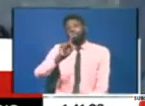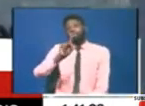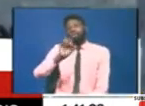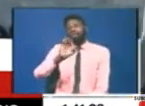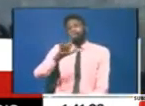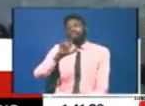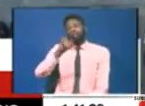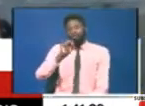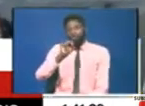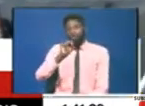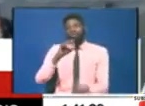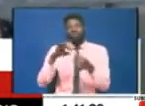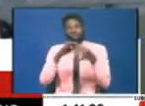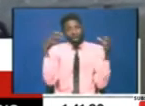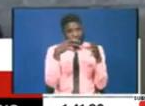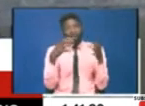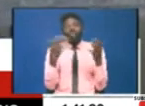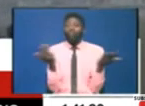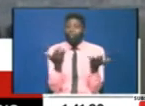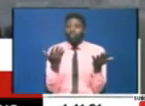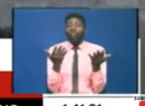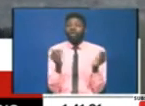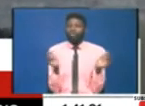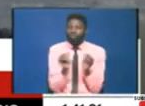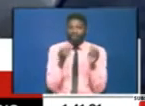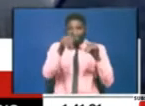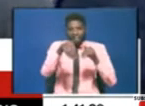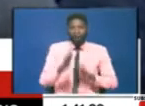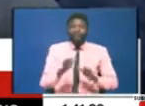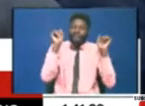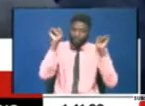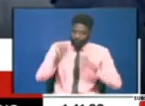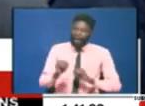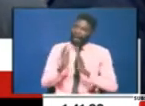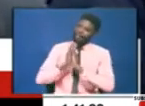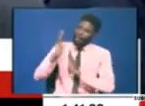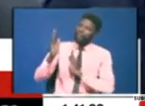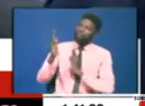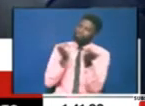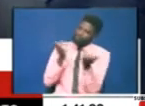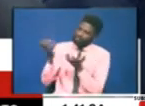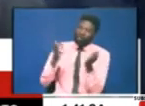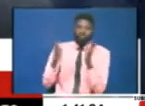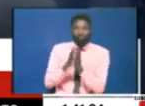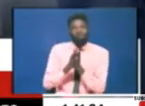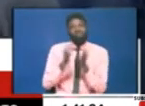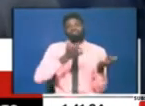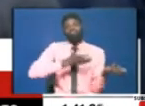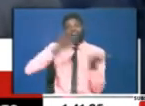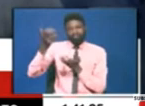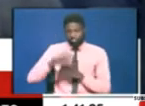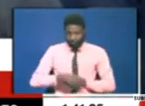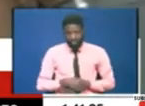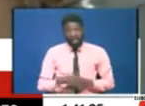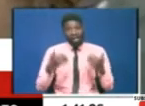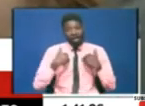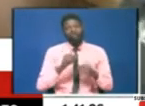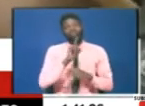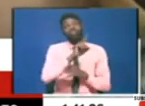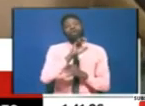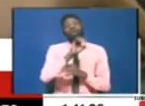smallholder farmers directly engage in trade with the importers. This earned the cooperative 105.1 million